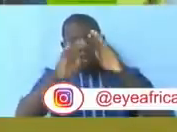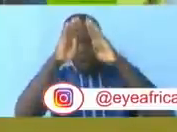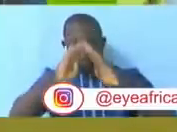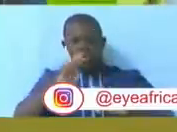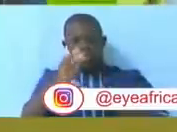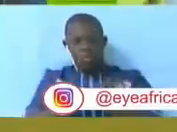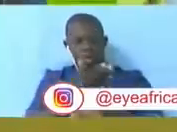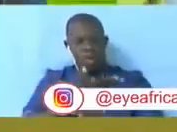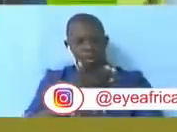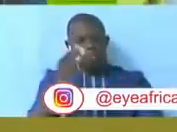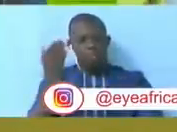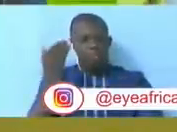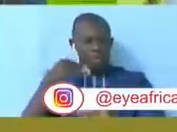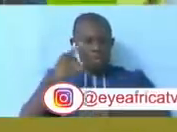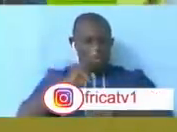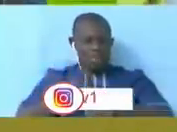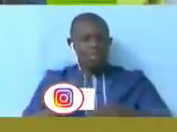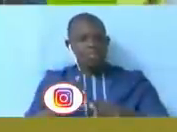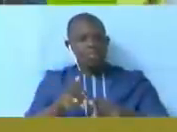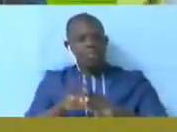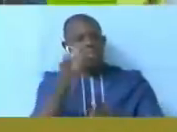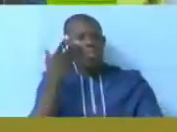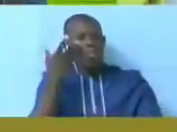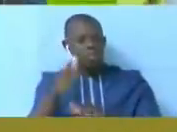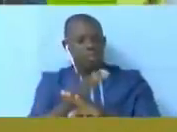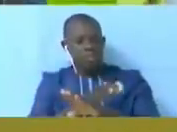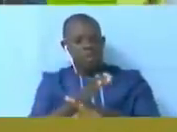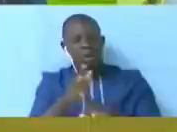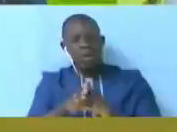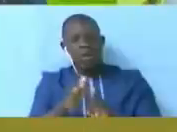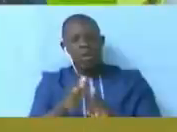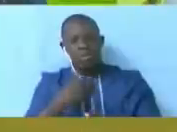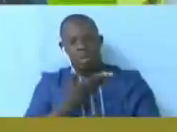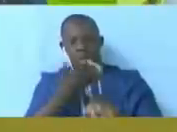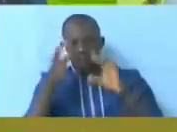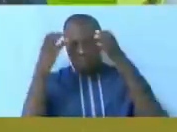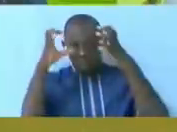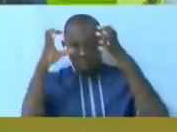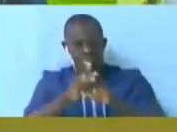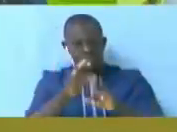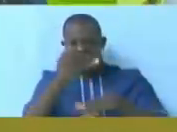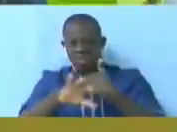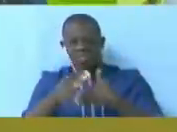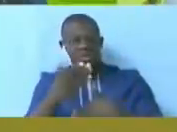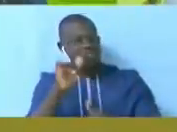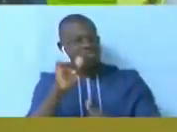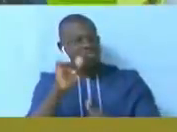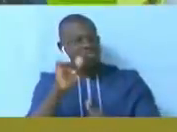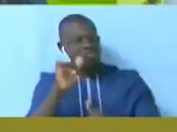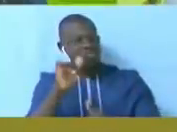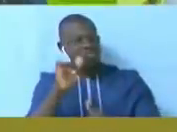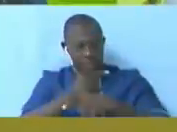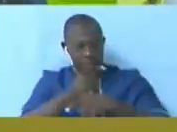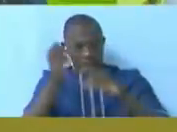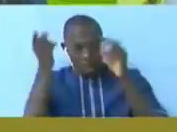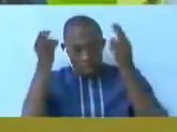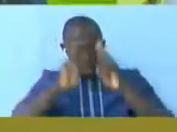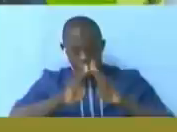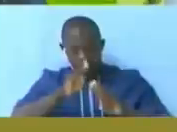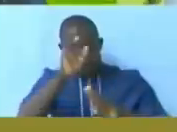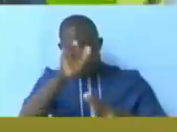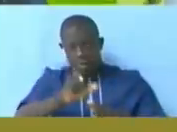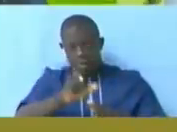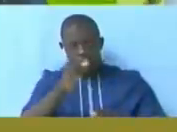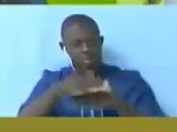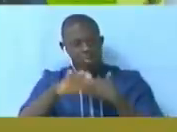dano when in fact when people have problems they don't want to engage Gambian lawyers. What is shot da founding ni molie ko la ko